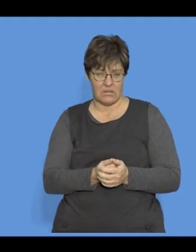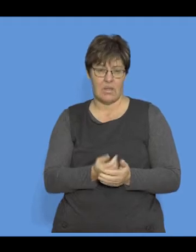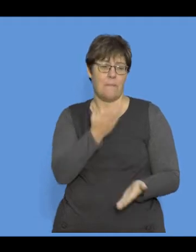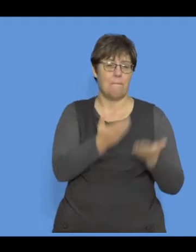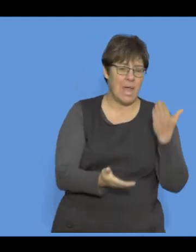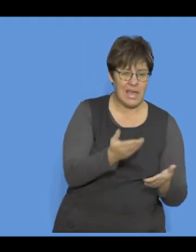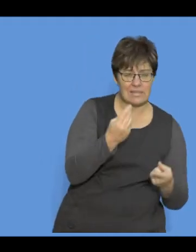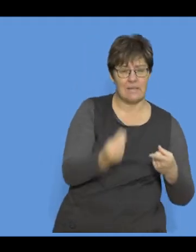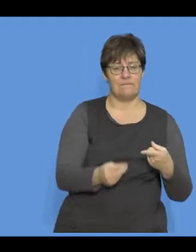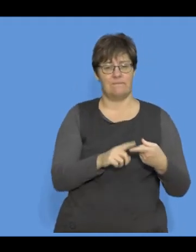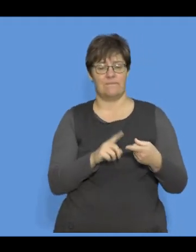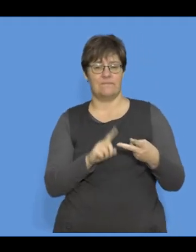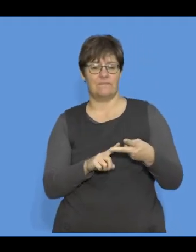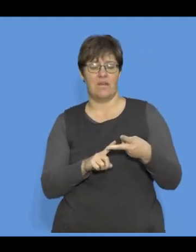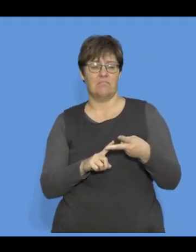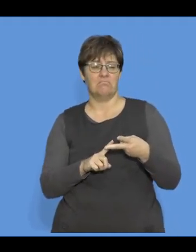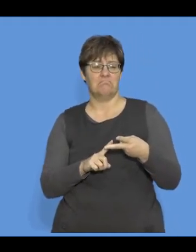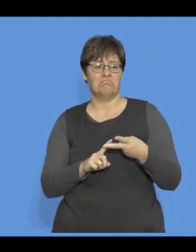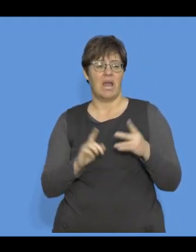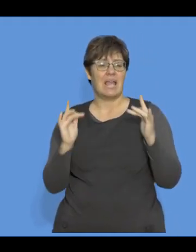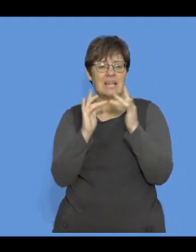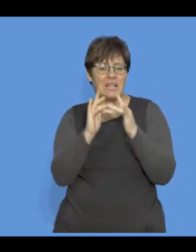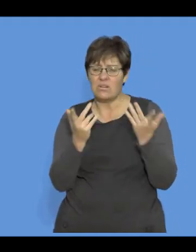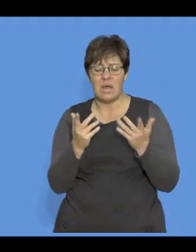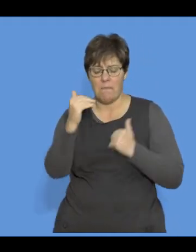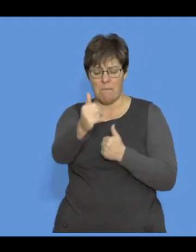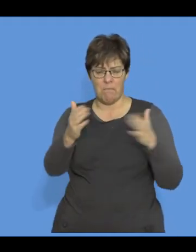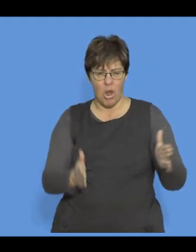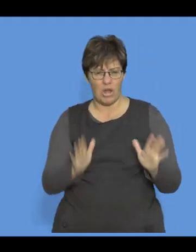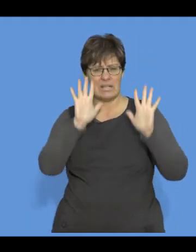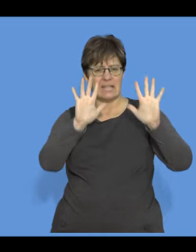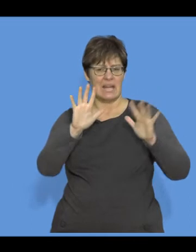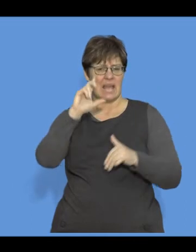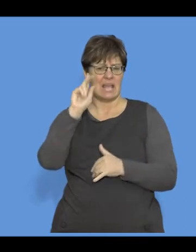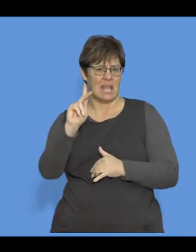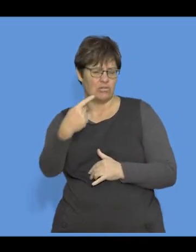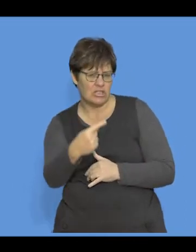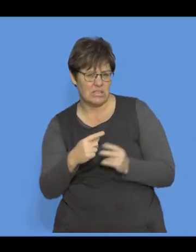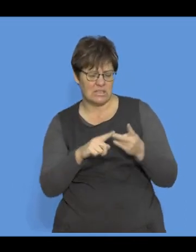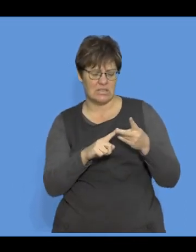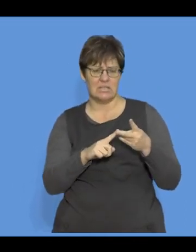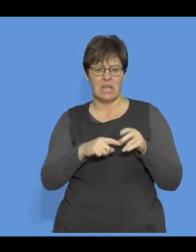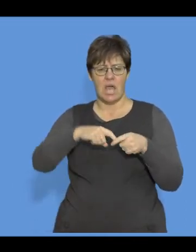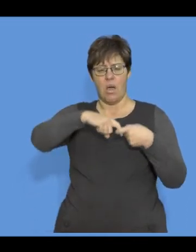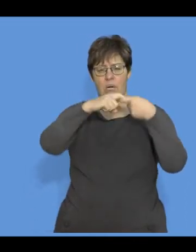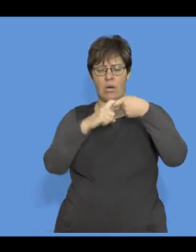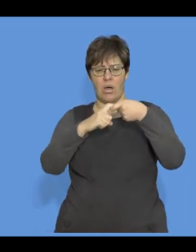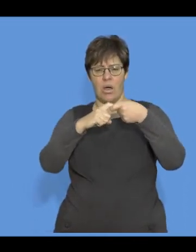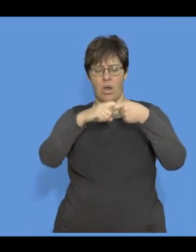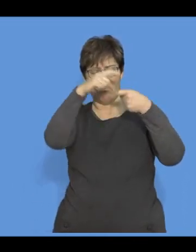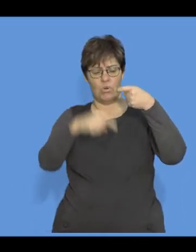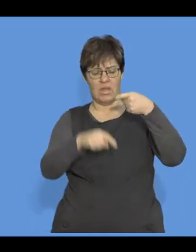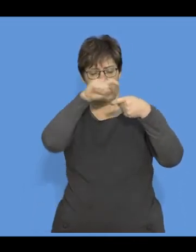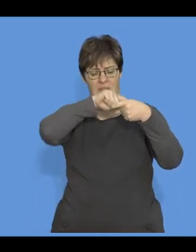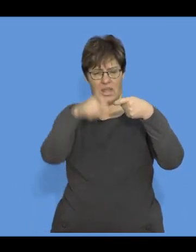got that it's connected to a 10 kilogram block, that it's a frictionless pulley, and it's all shown on the